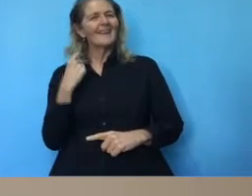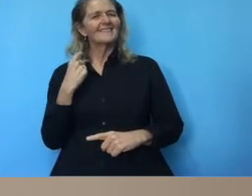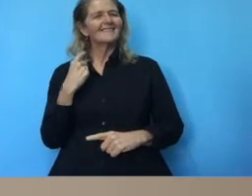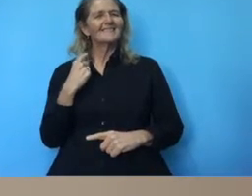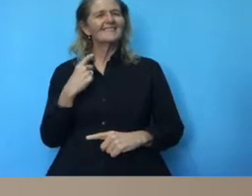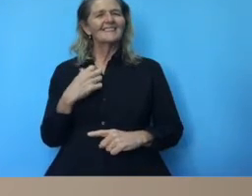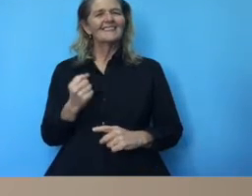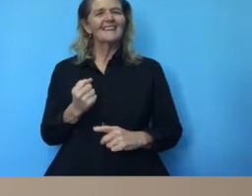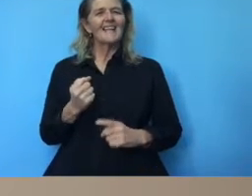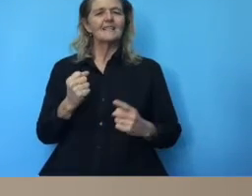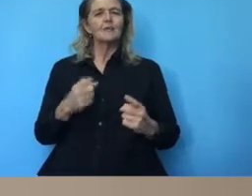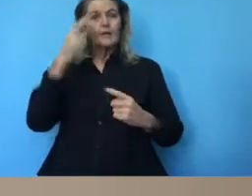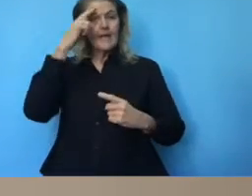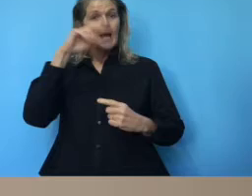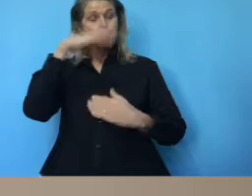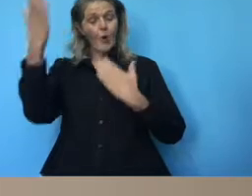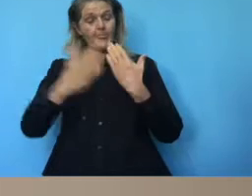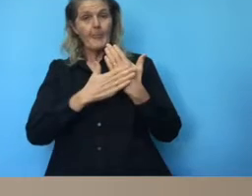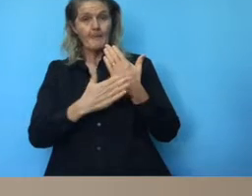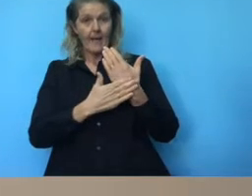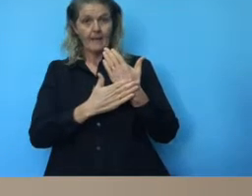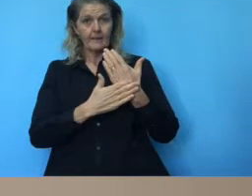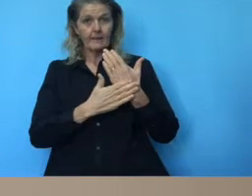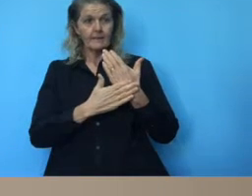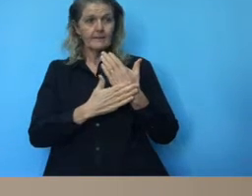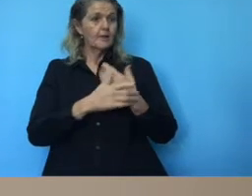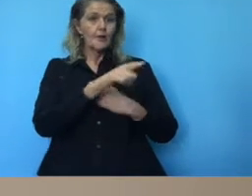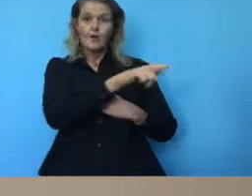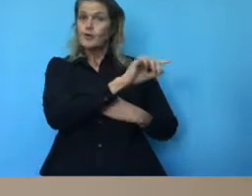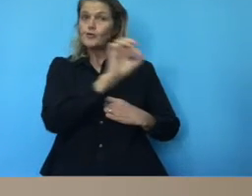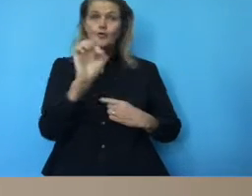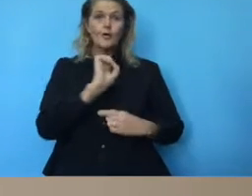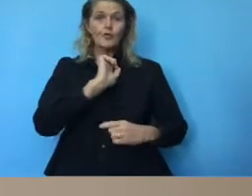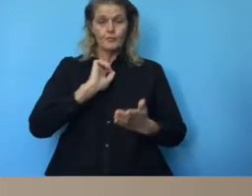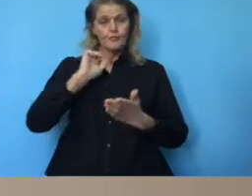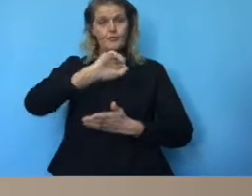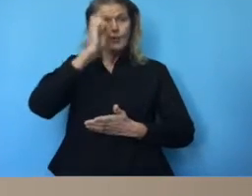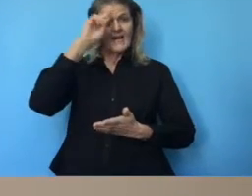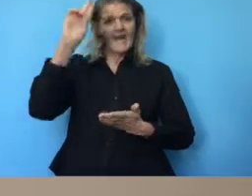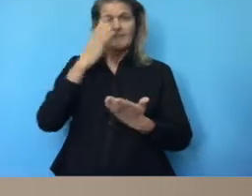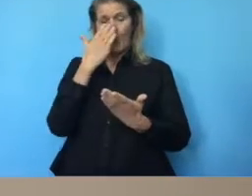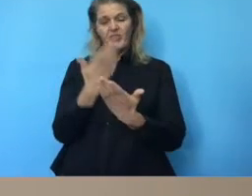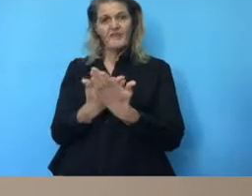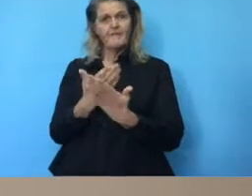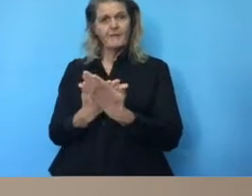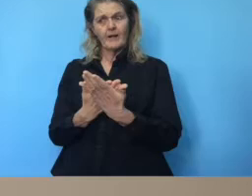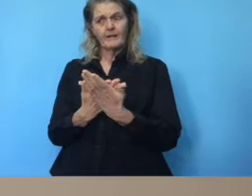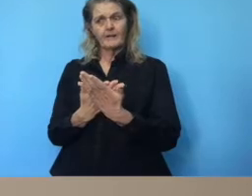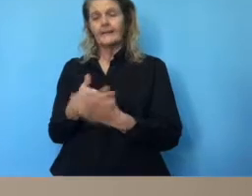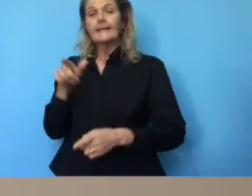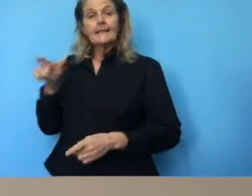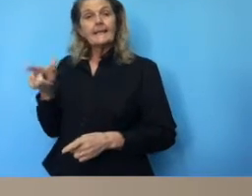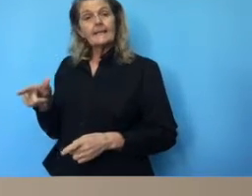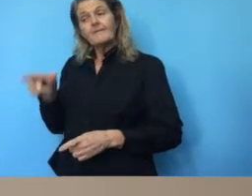nice thing to reflect on. So name on the back. Yeah, don't sign someone else's work on the front of the paper. If you're an artist and you do want to